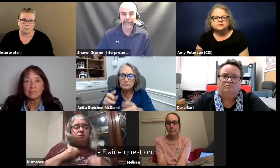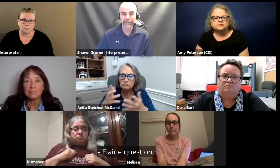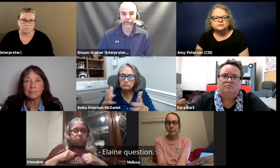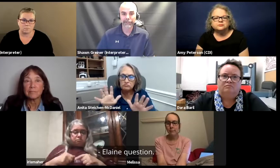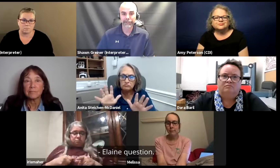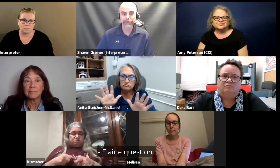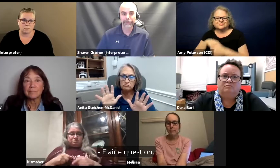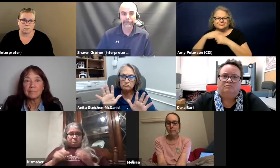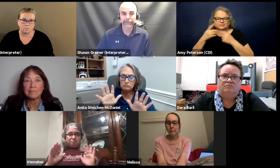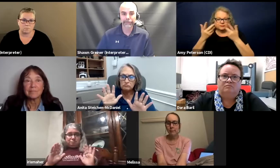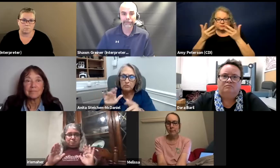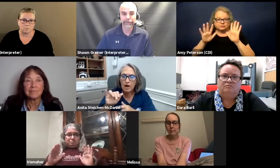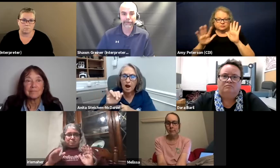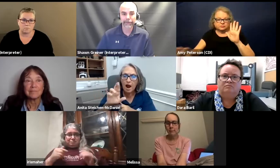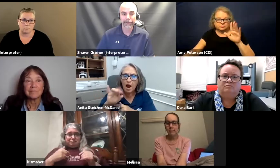Elaine, question.